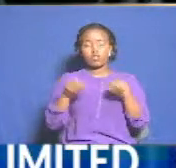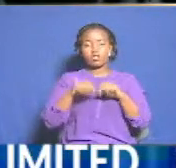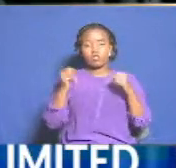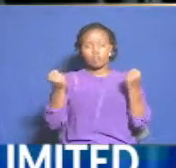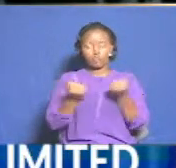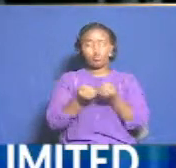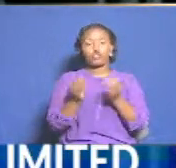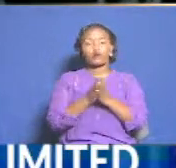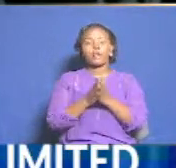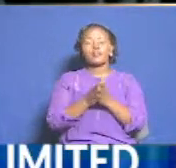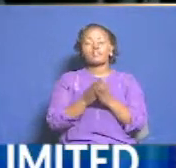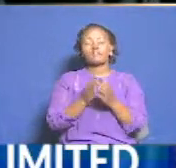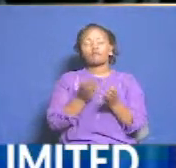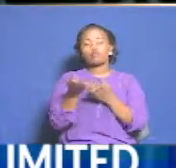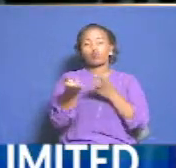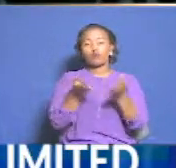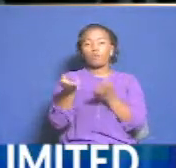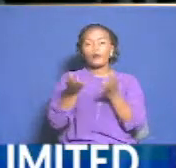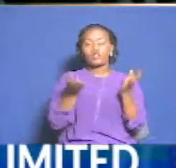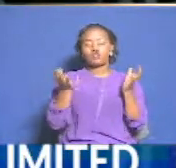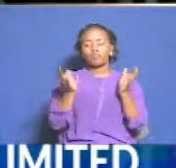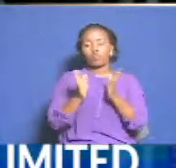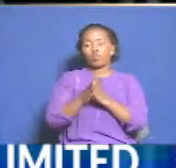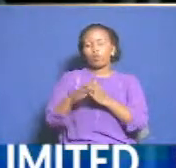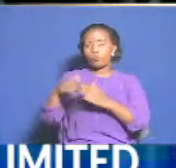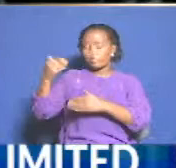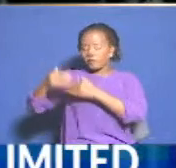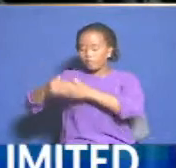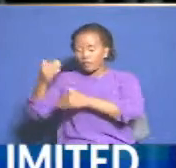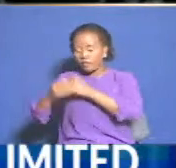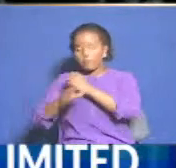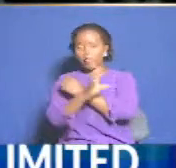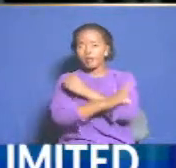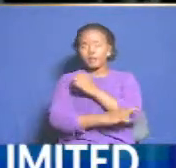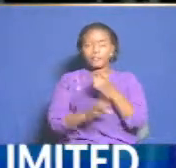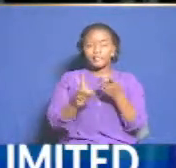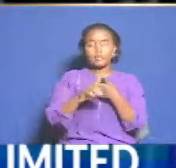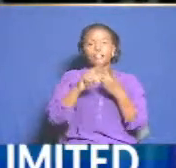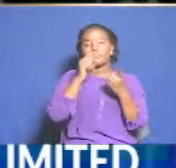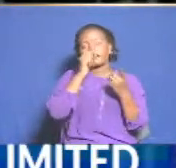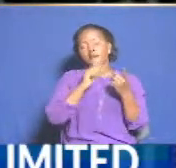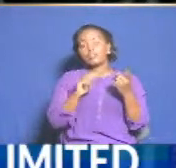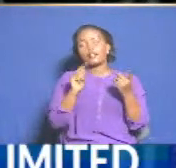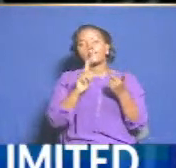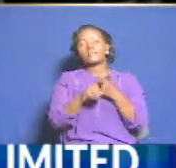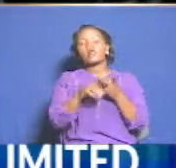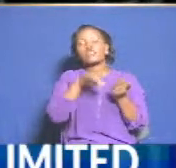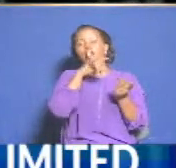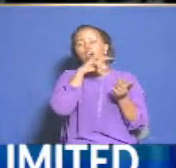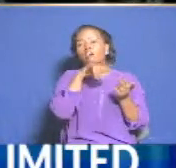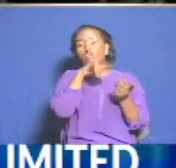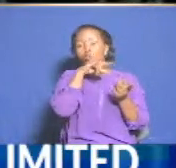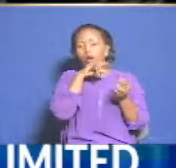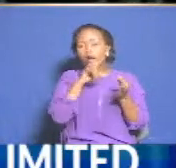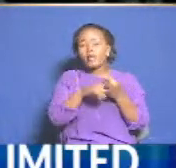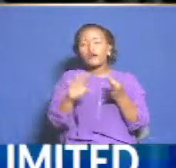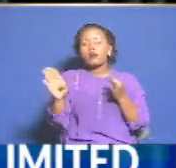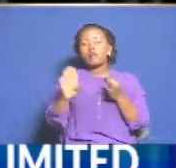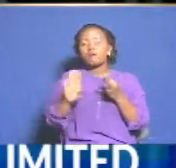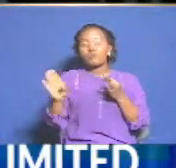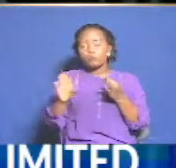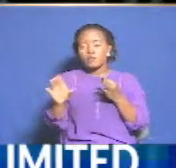relations with all our neighbors, Tanzania, Uganda, Rwanda, and Burundi, Kisumu